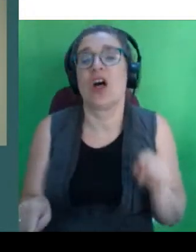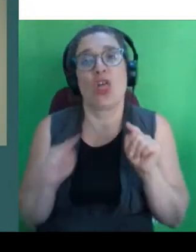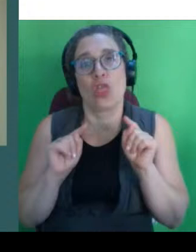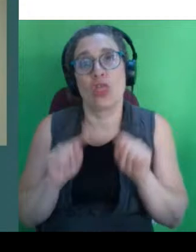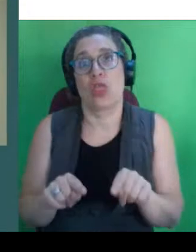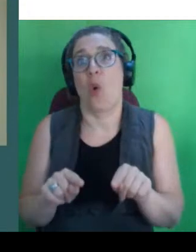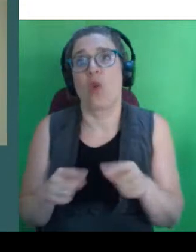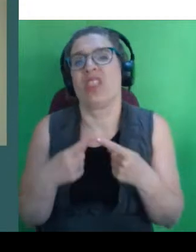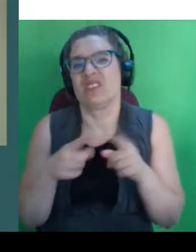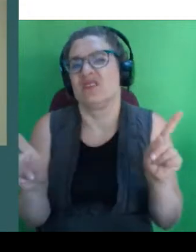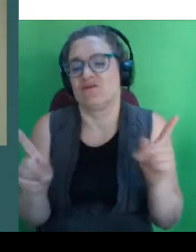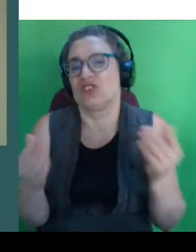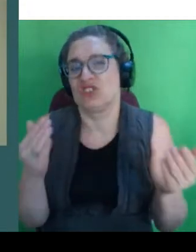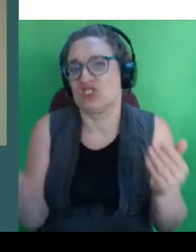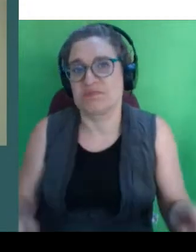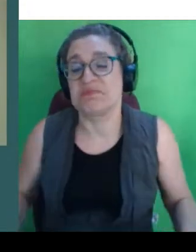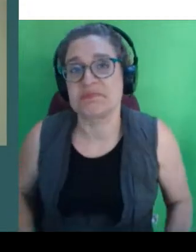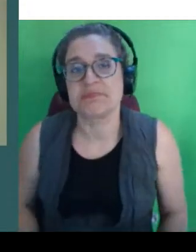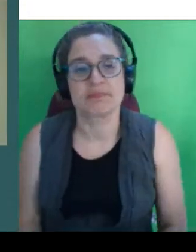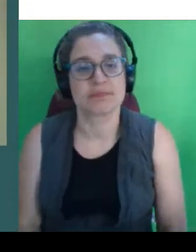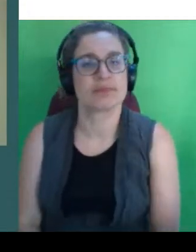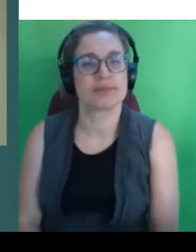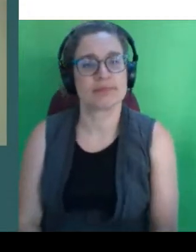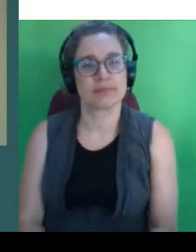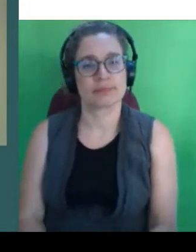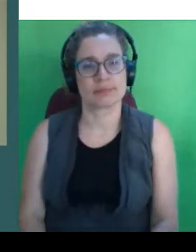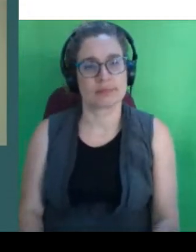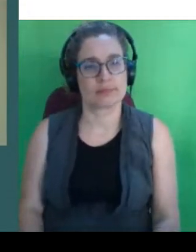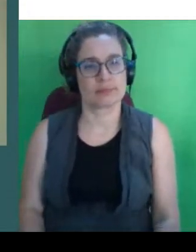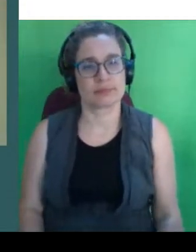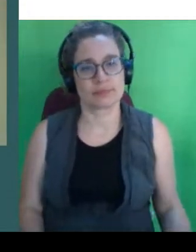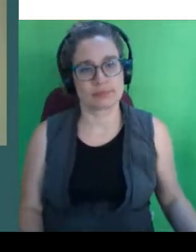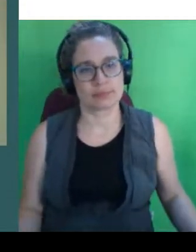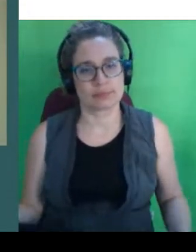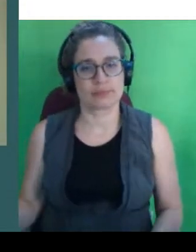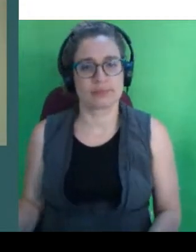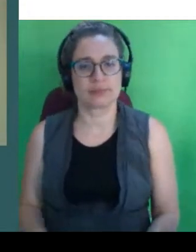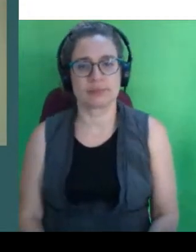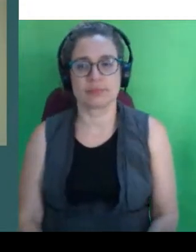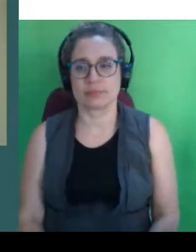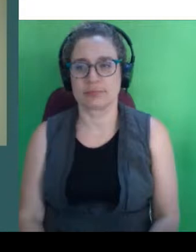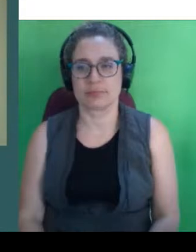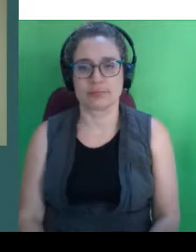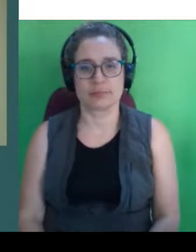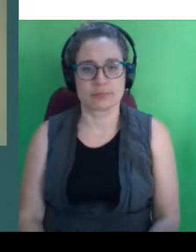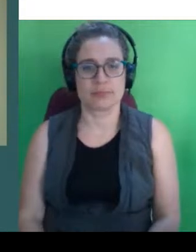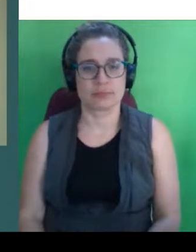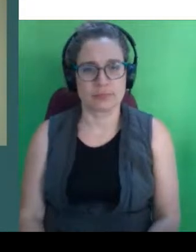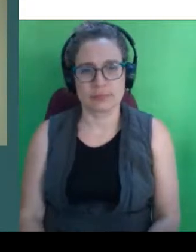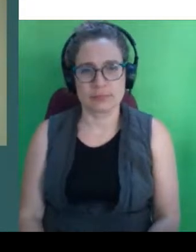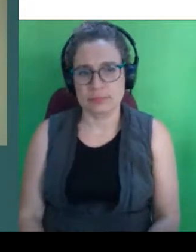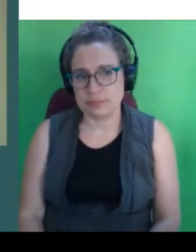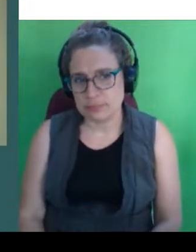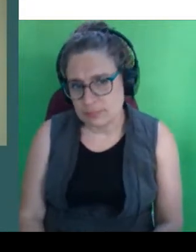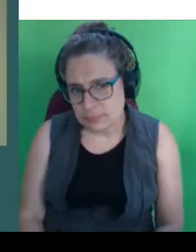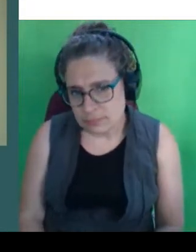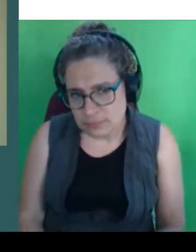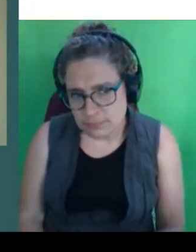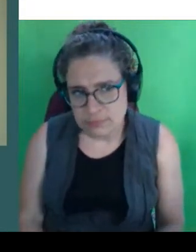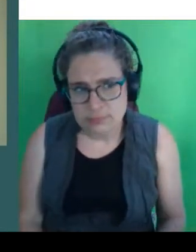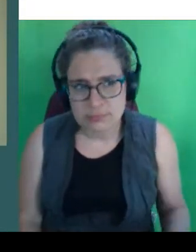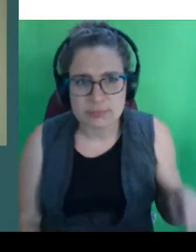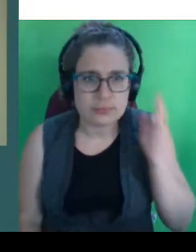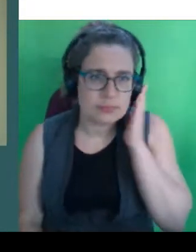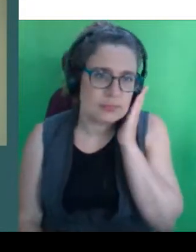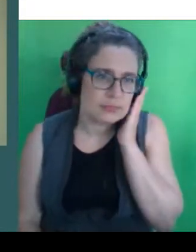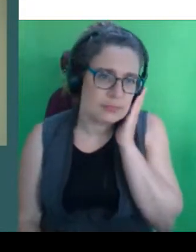differentiating things. You'd expect in spontaneous urticaria specific IgEs to be negative, but if there's some